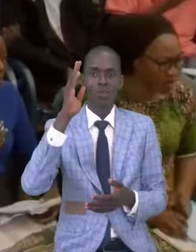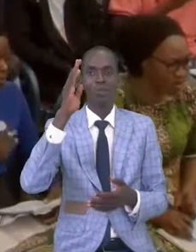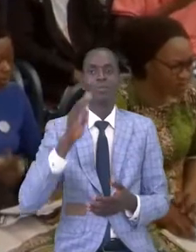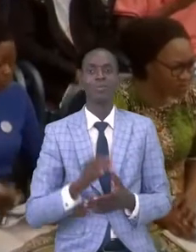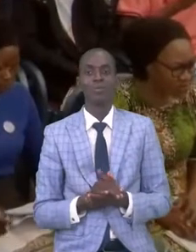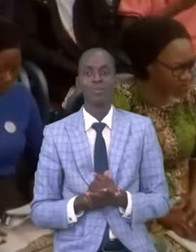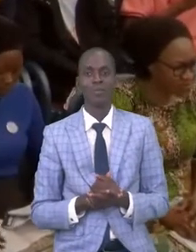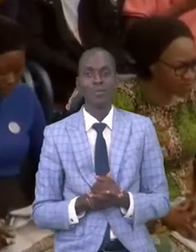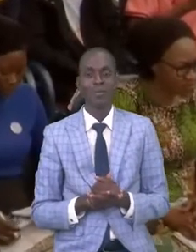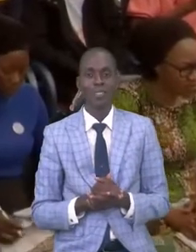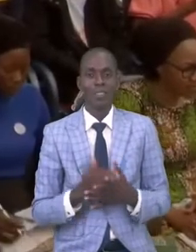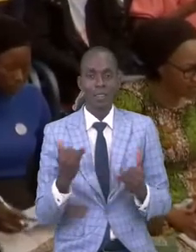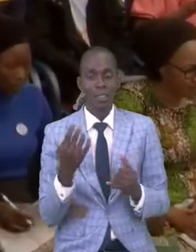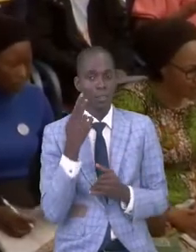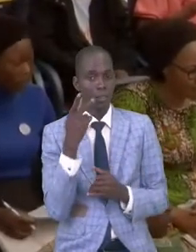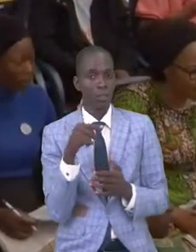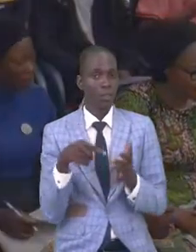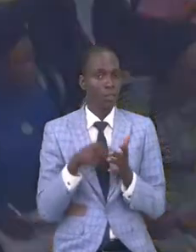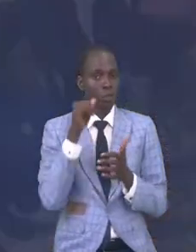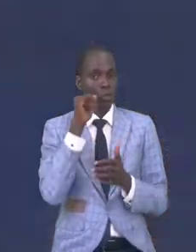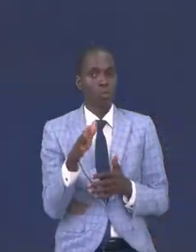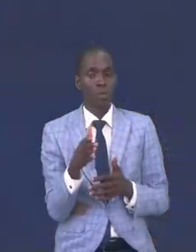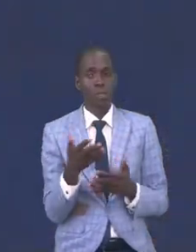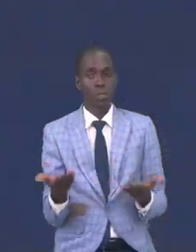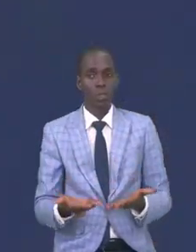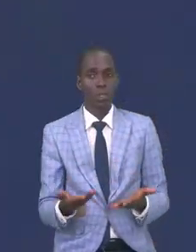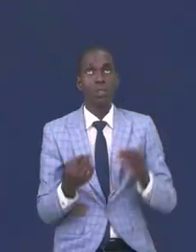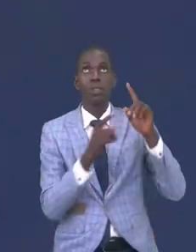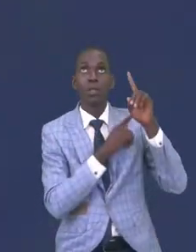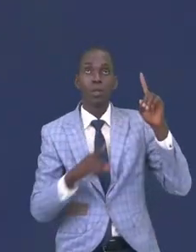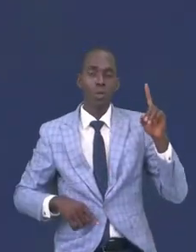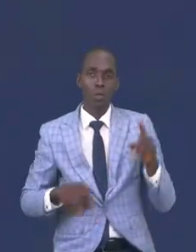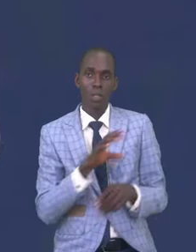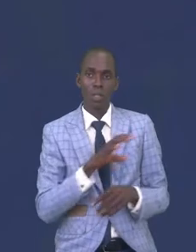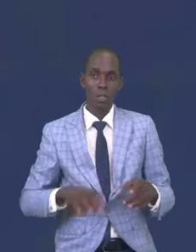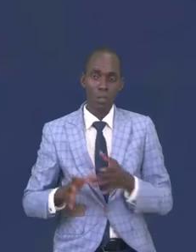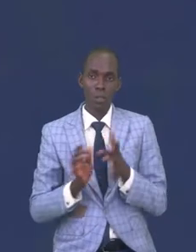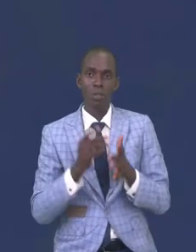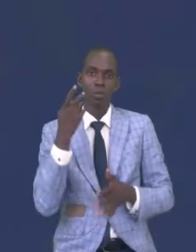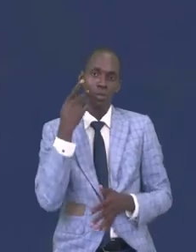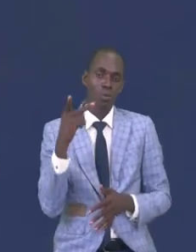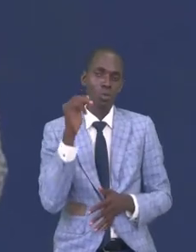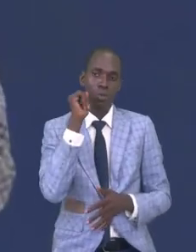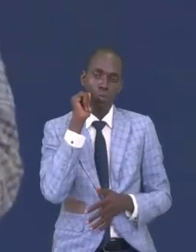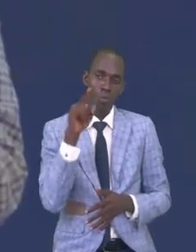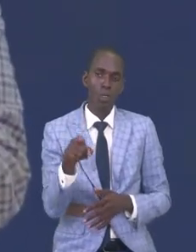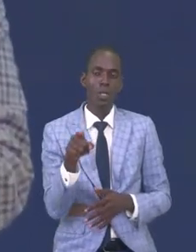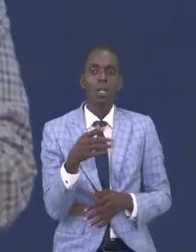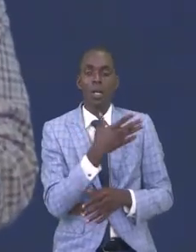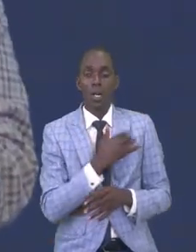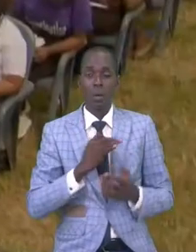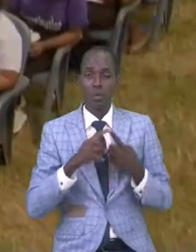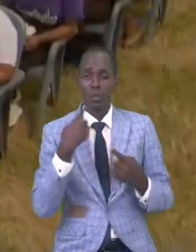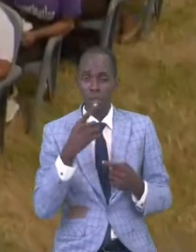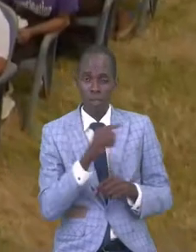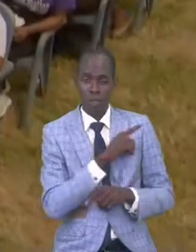Now, look at this woman. The Lord saw her. And I want to tell you, the Lord has seen you